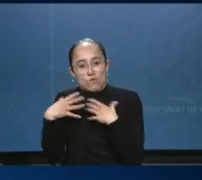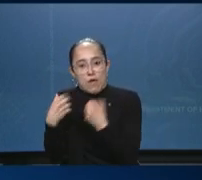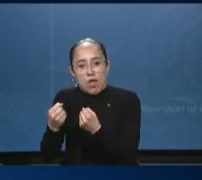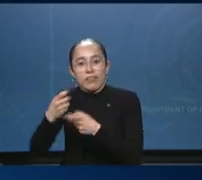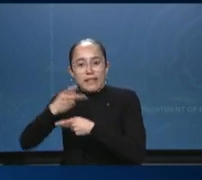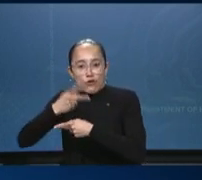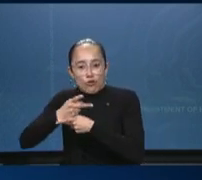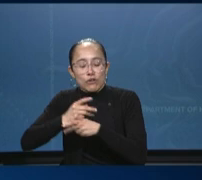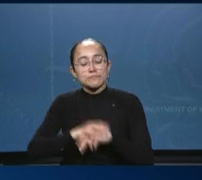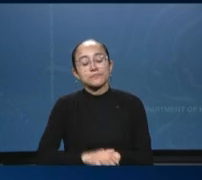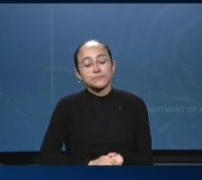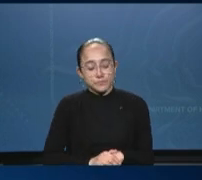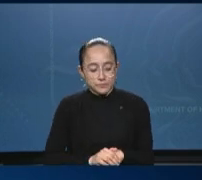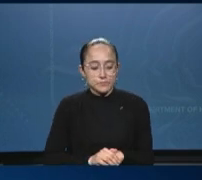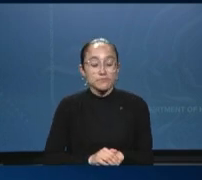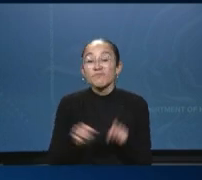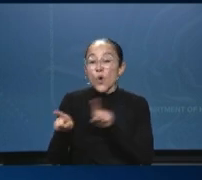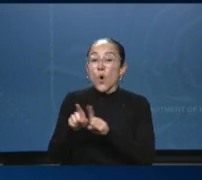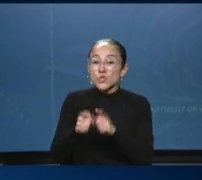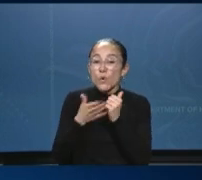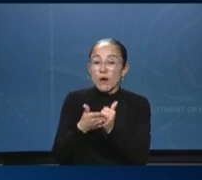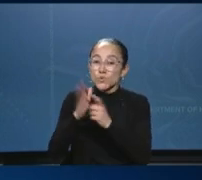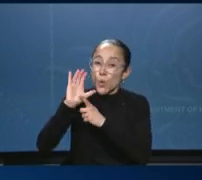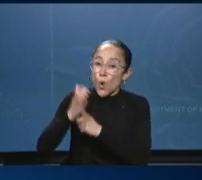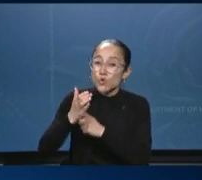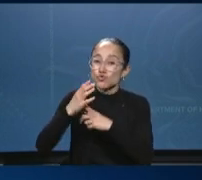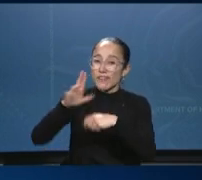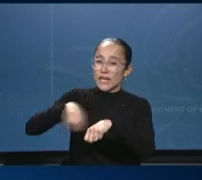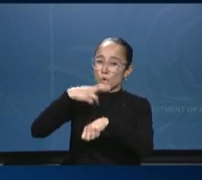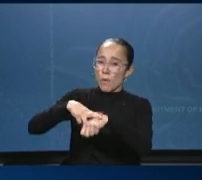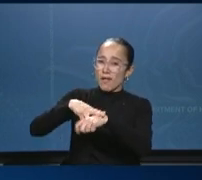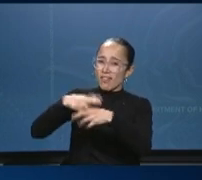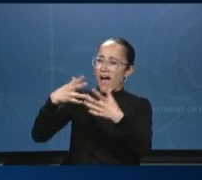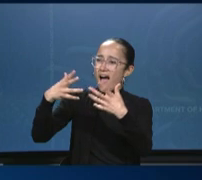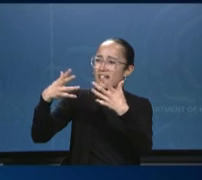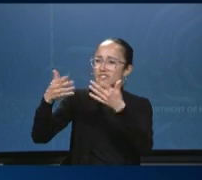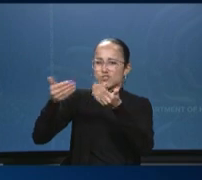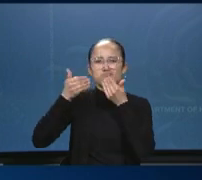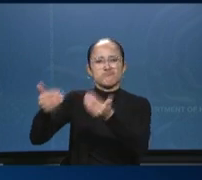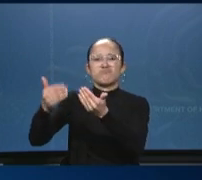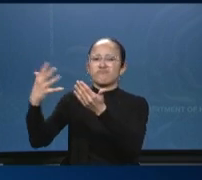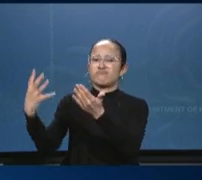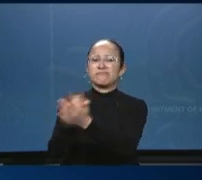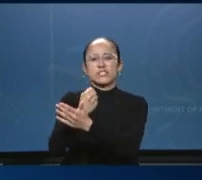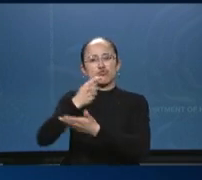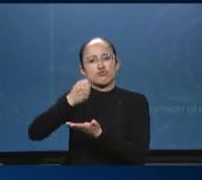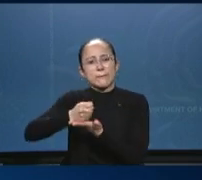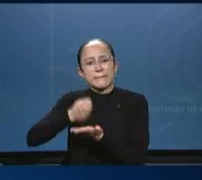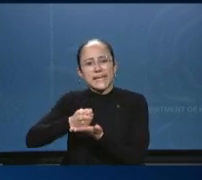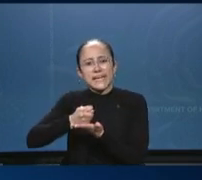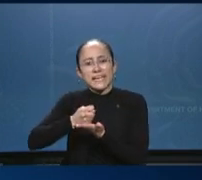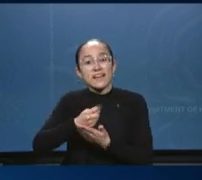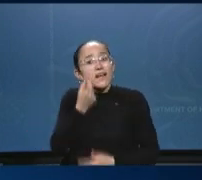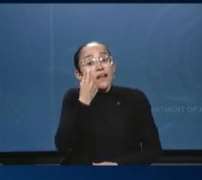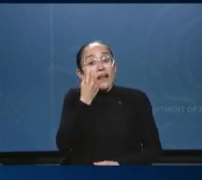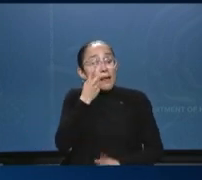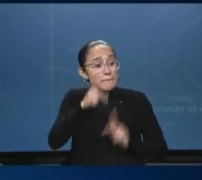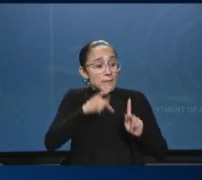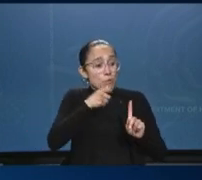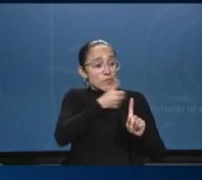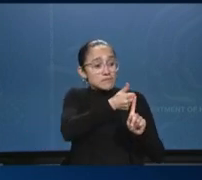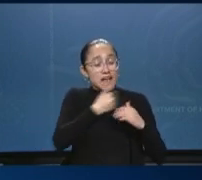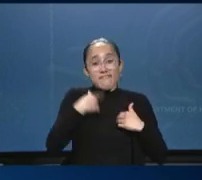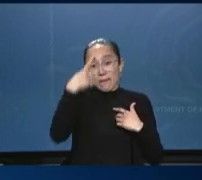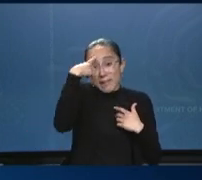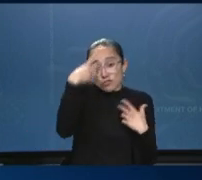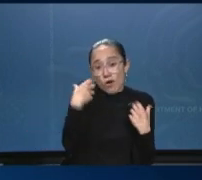also helped culturally normalize seeking treatment. And when this is really hard for people with mental illness and